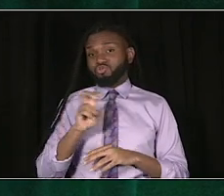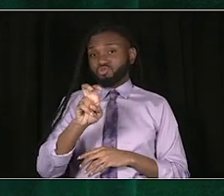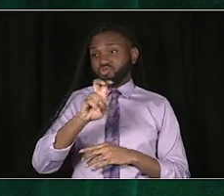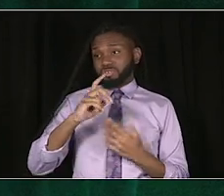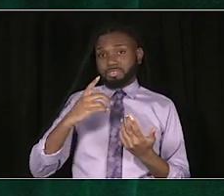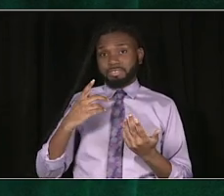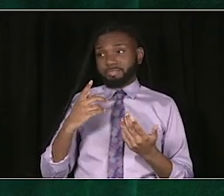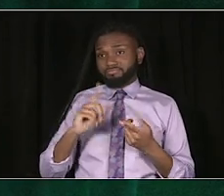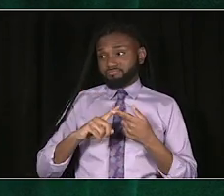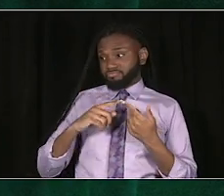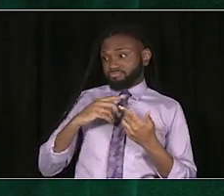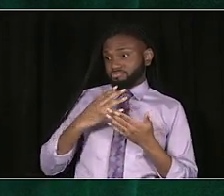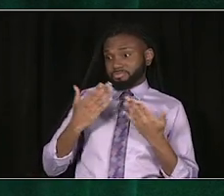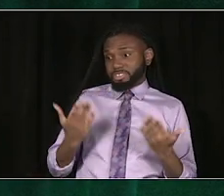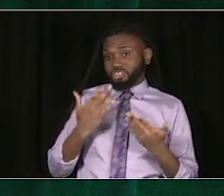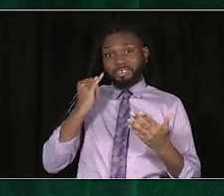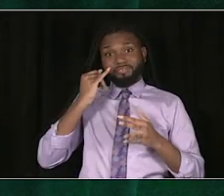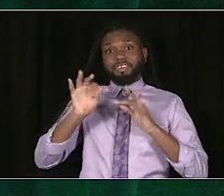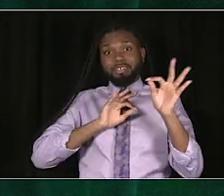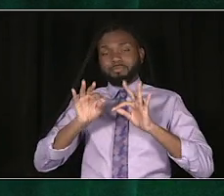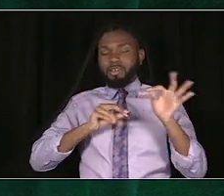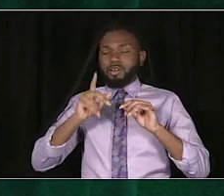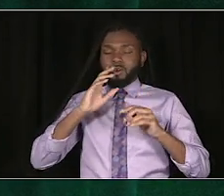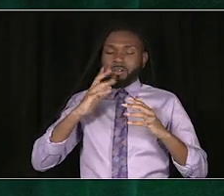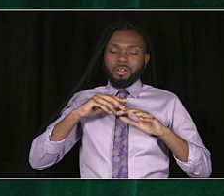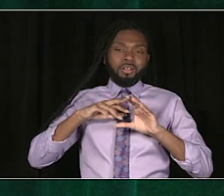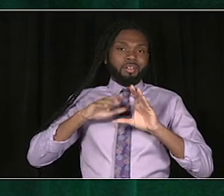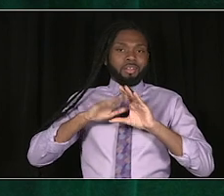now, we would be here all night, but